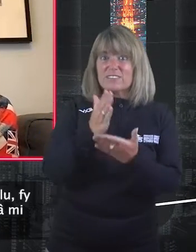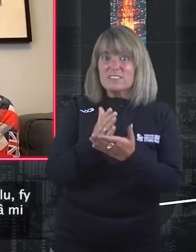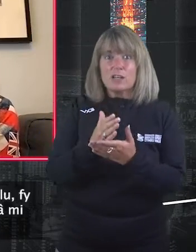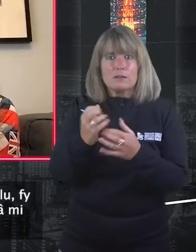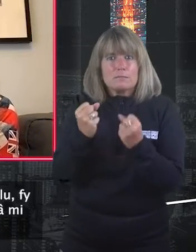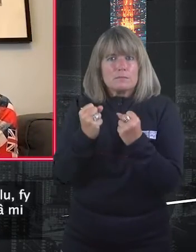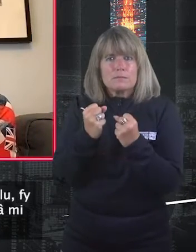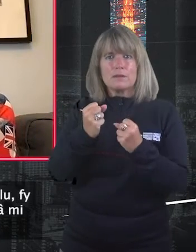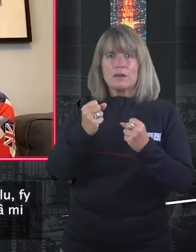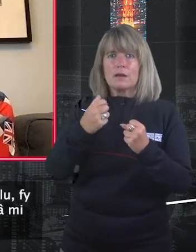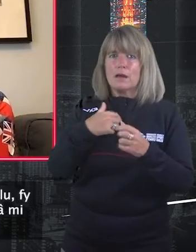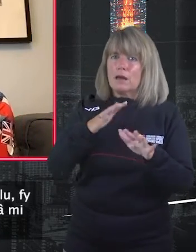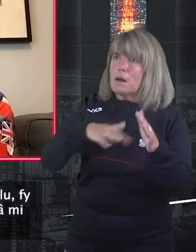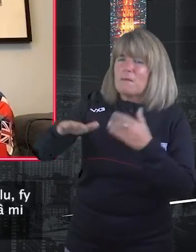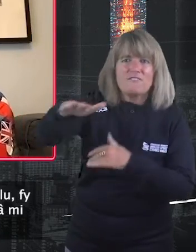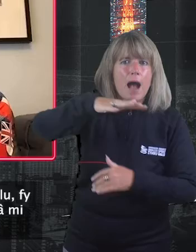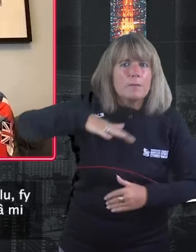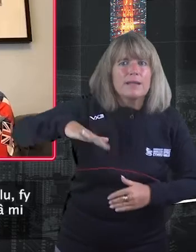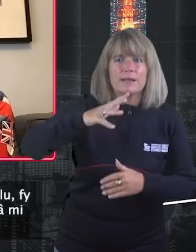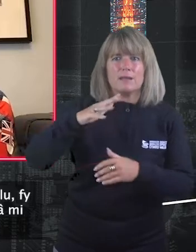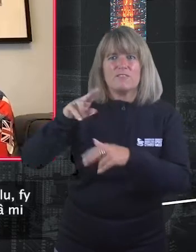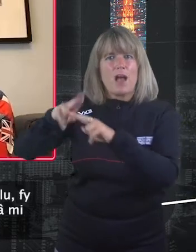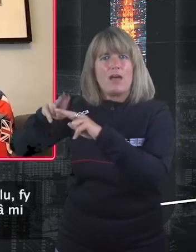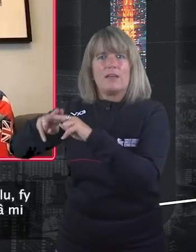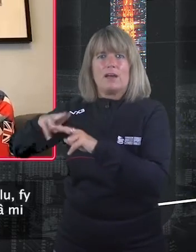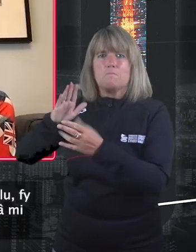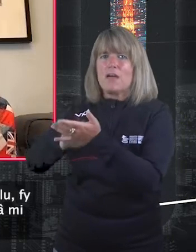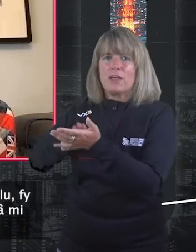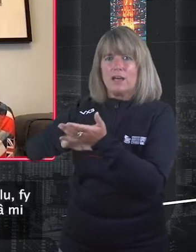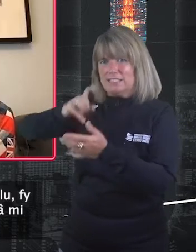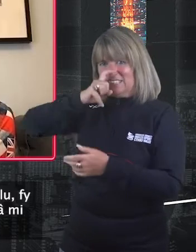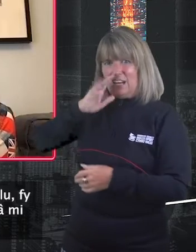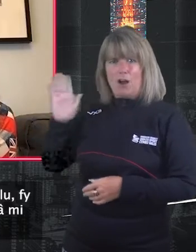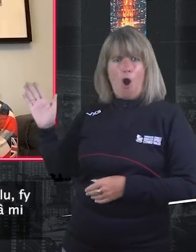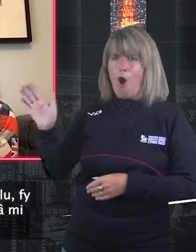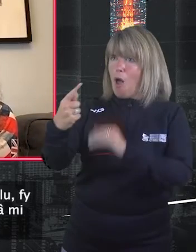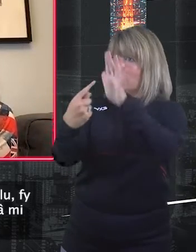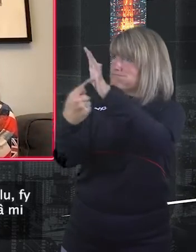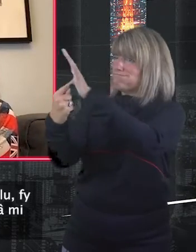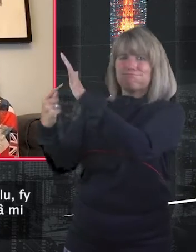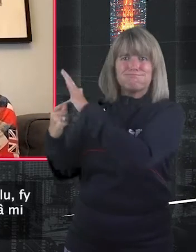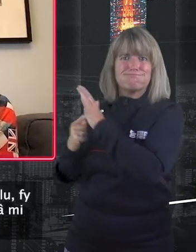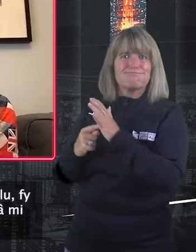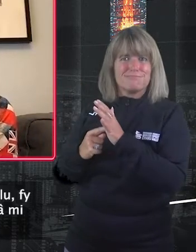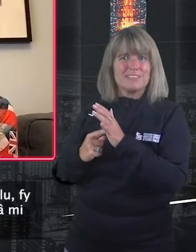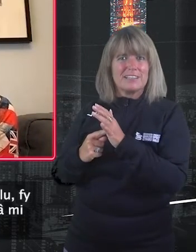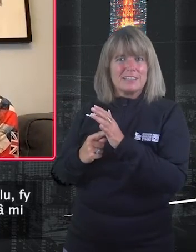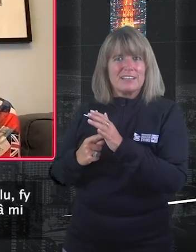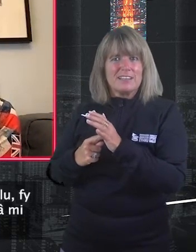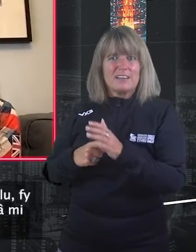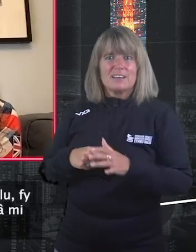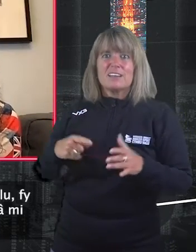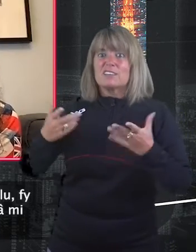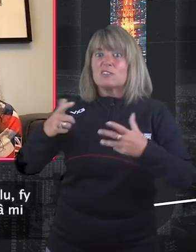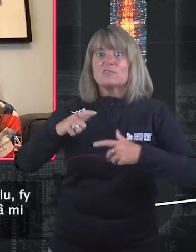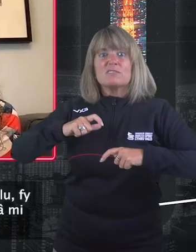and life really to have had really strong kind of people to look up to. You know, my family, my dad, my mum, my sister, you know,